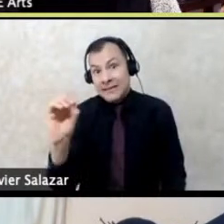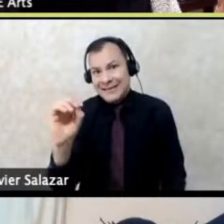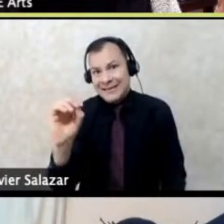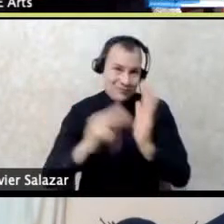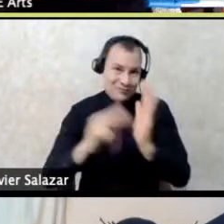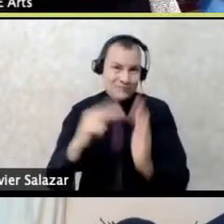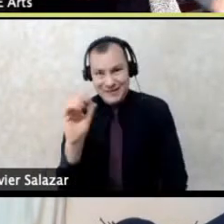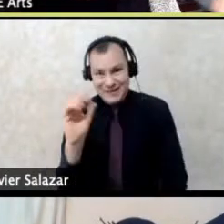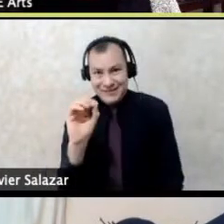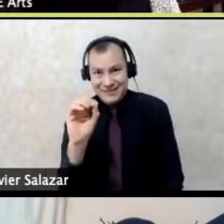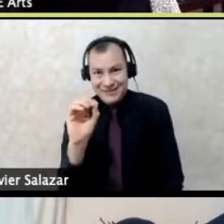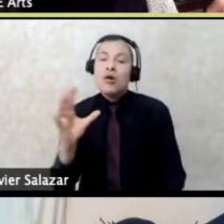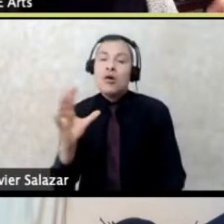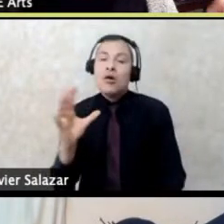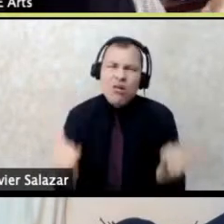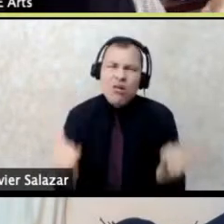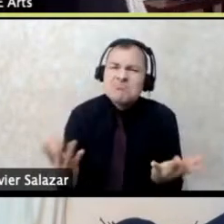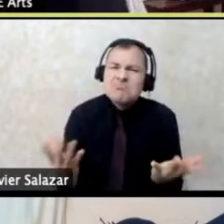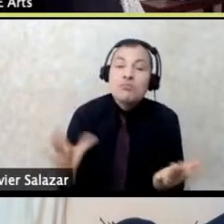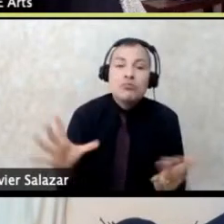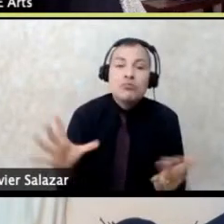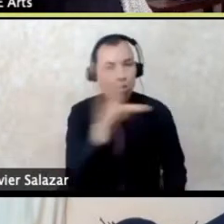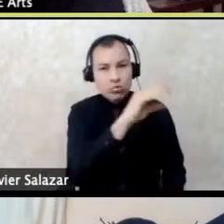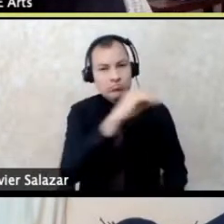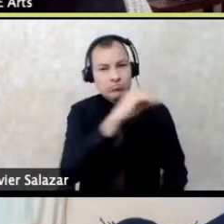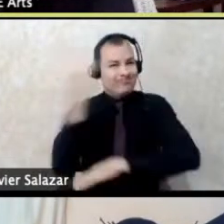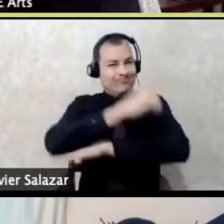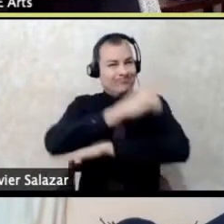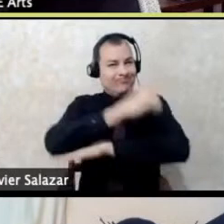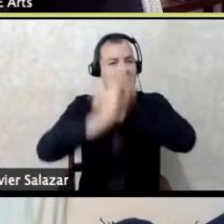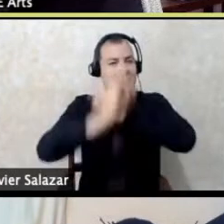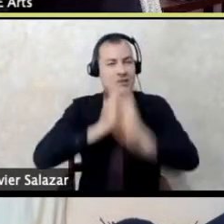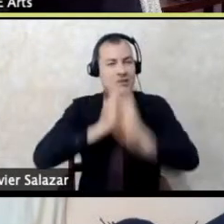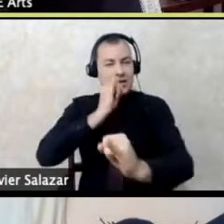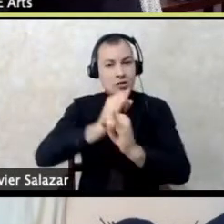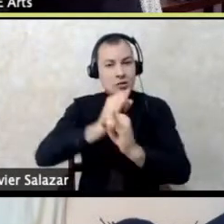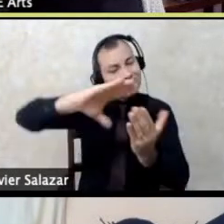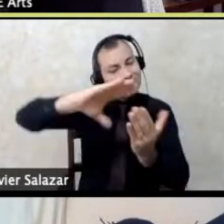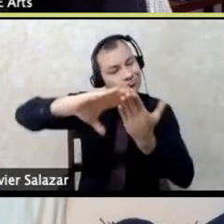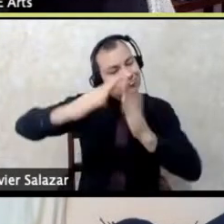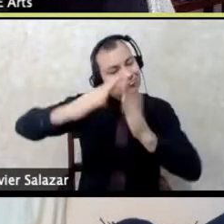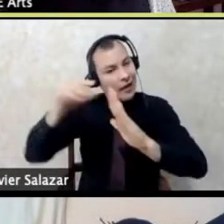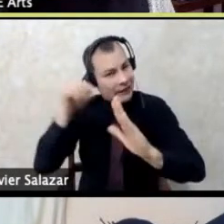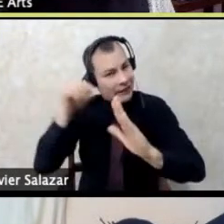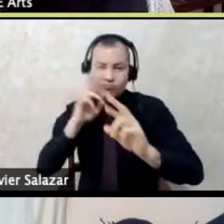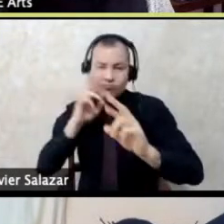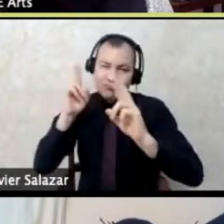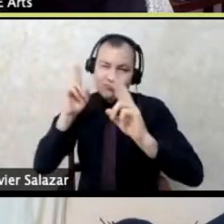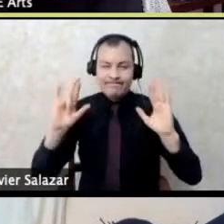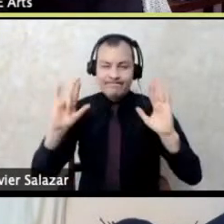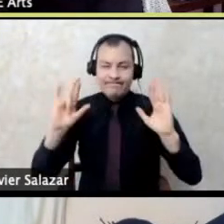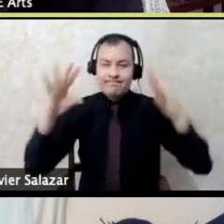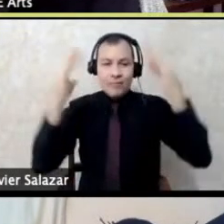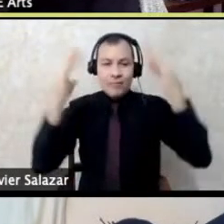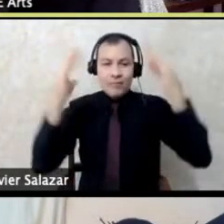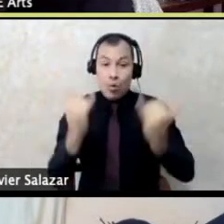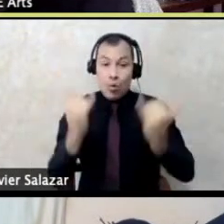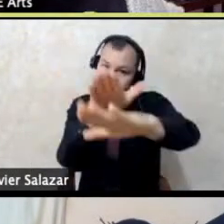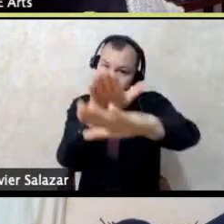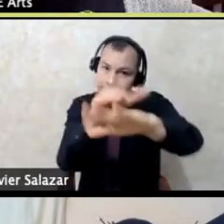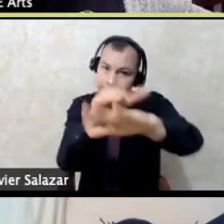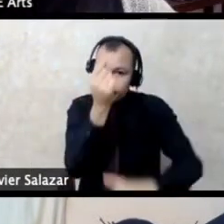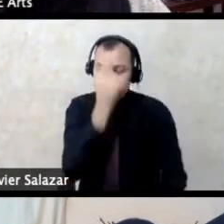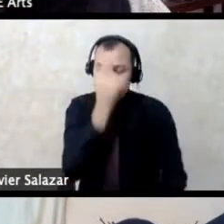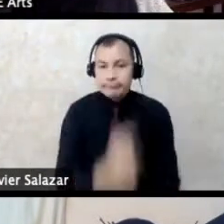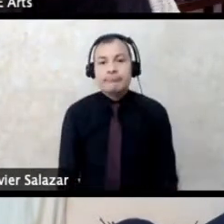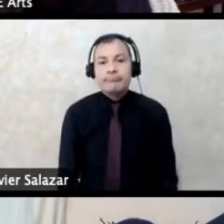to remind all the viewers that today is September 21st, International Day of Peace. Y